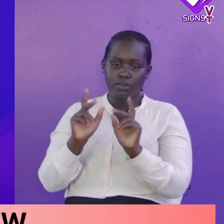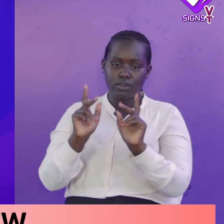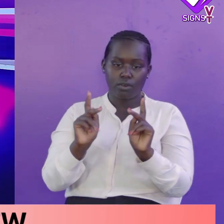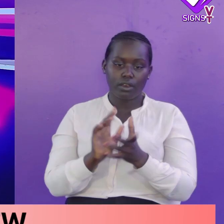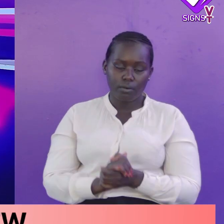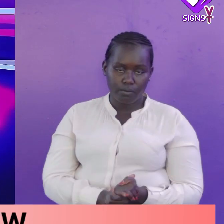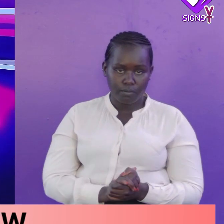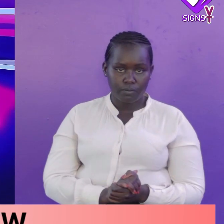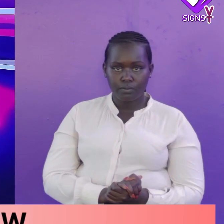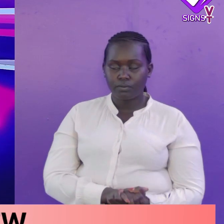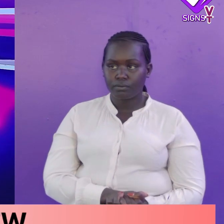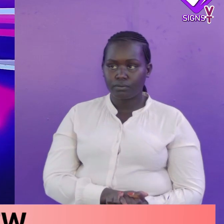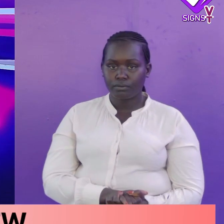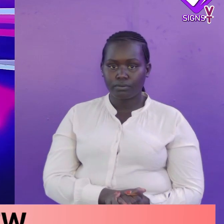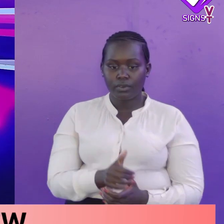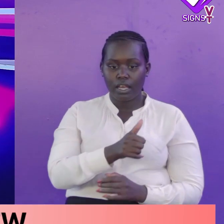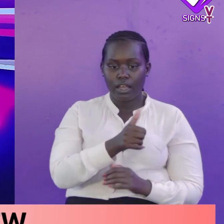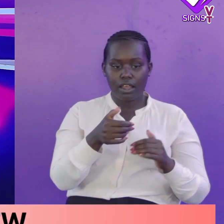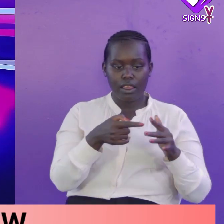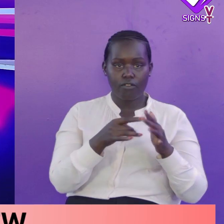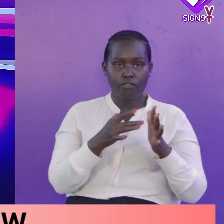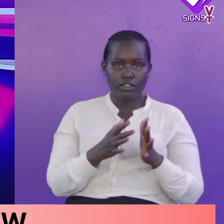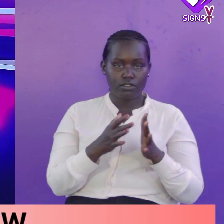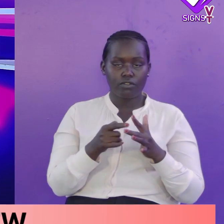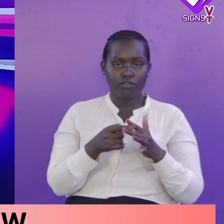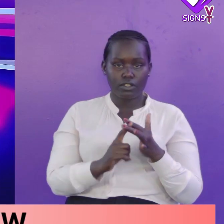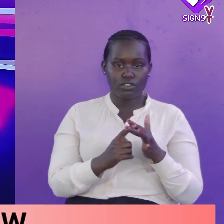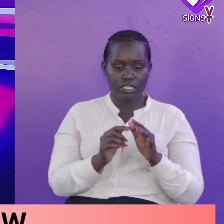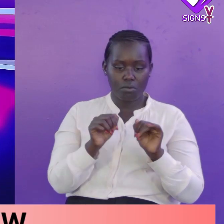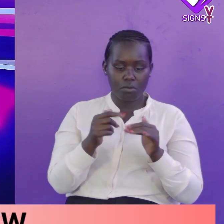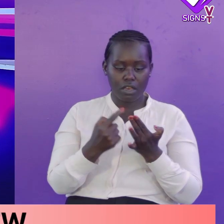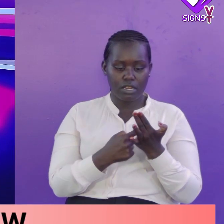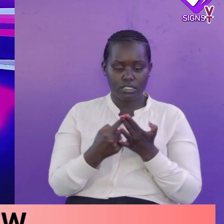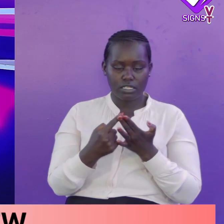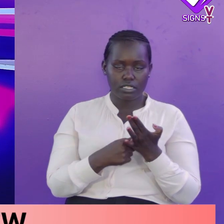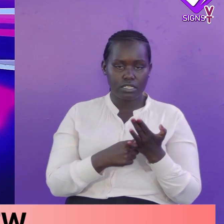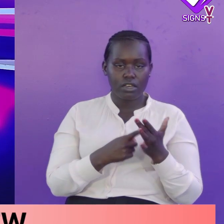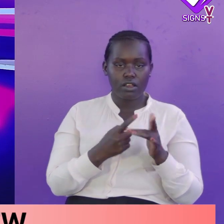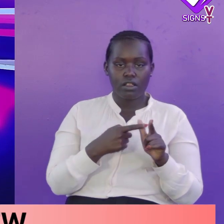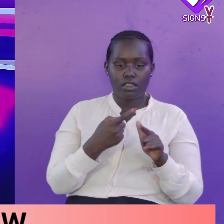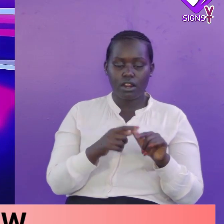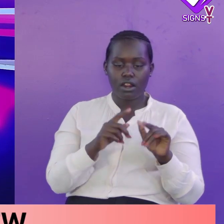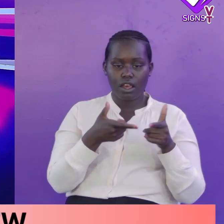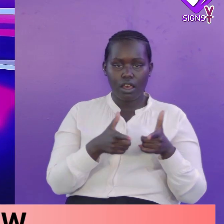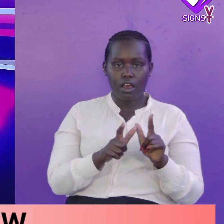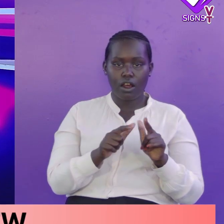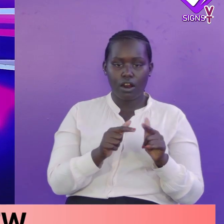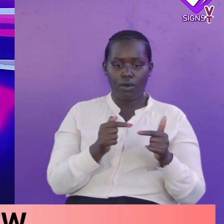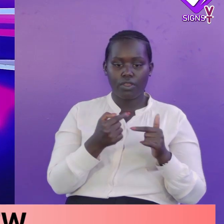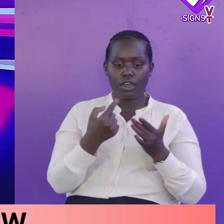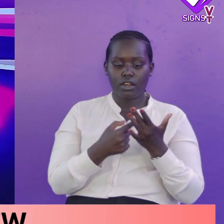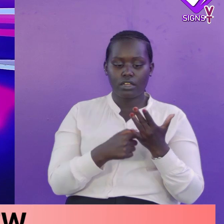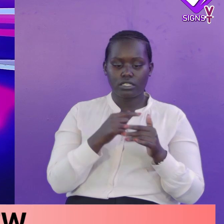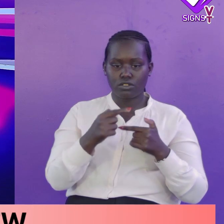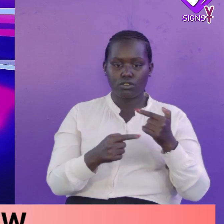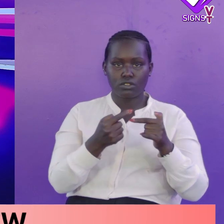So the other fixtures, you can look at them and let this conversation continue on